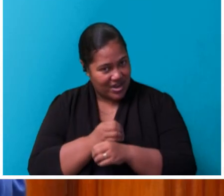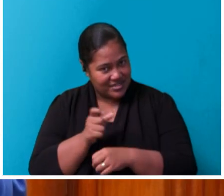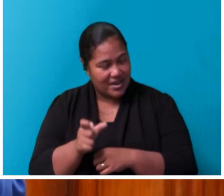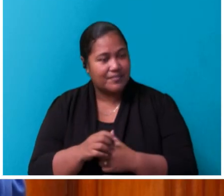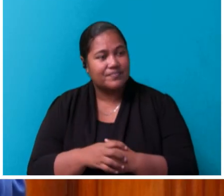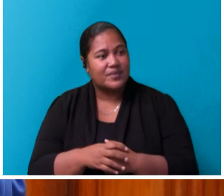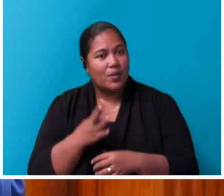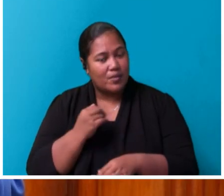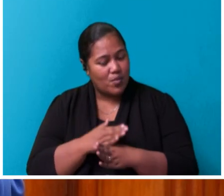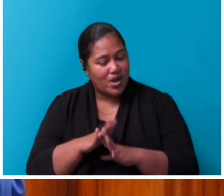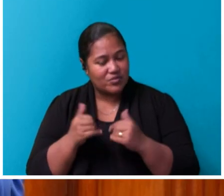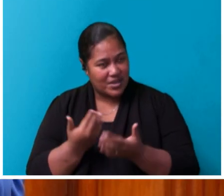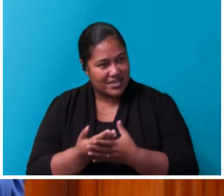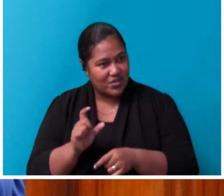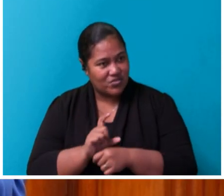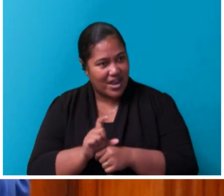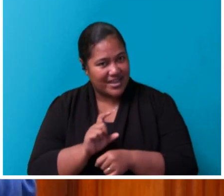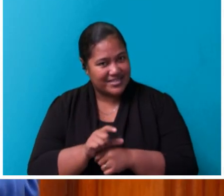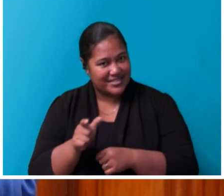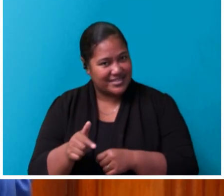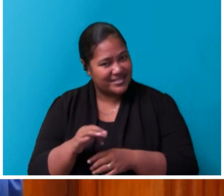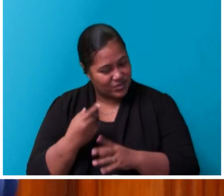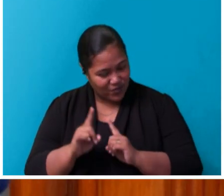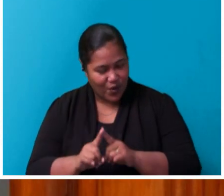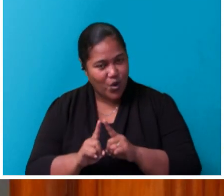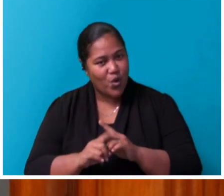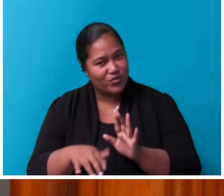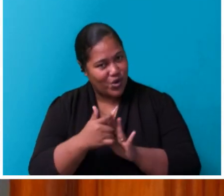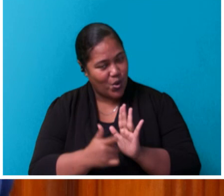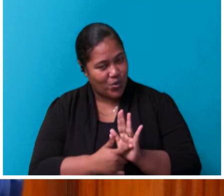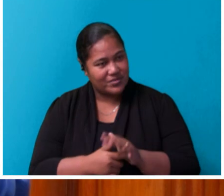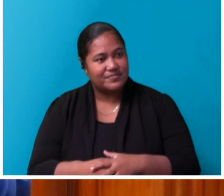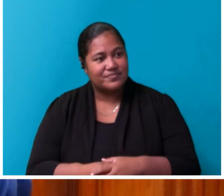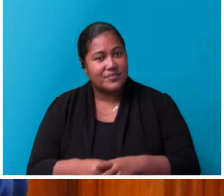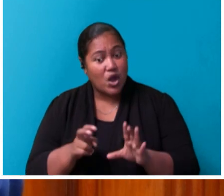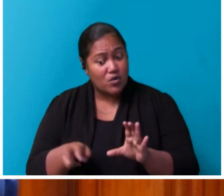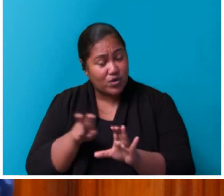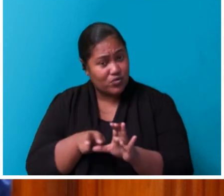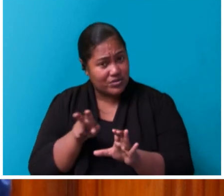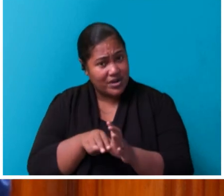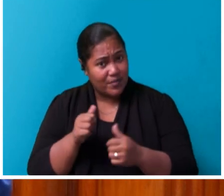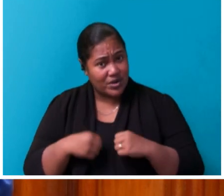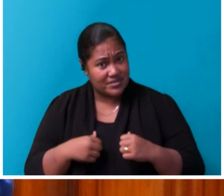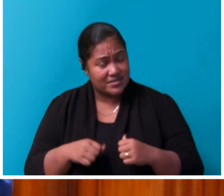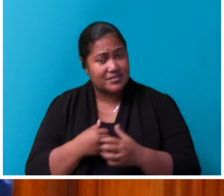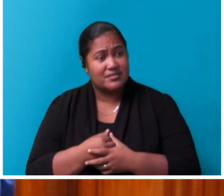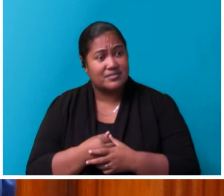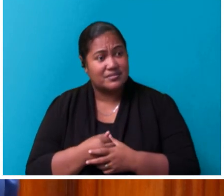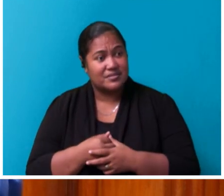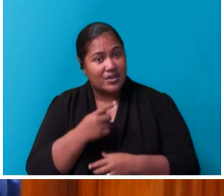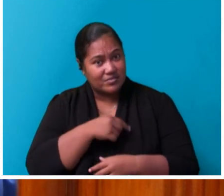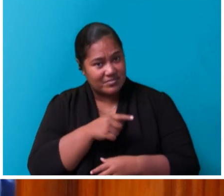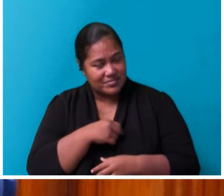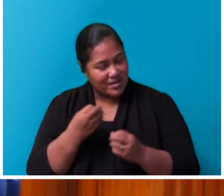where compliance is the norm, not the exception. Under recruitment practices, we commit to promoting